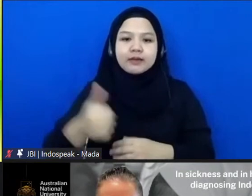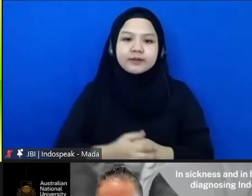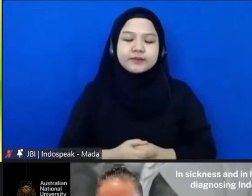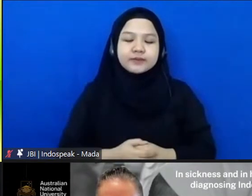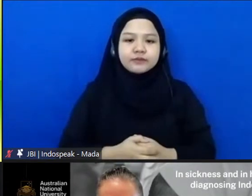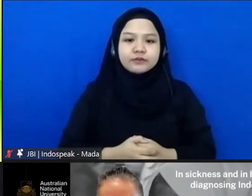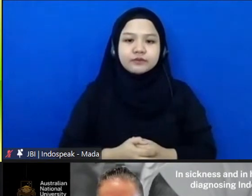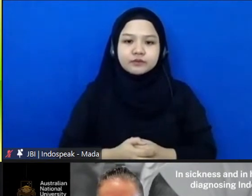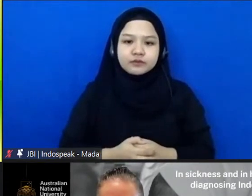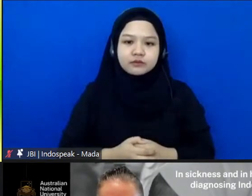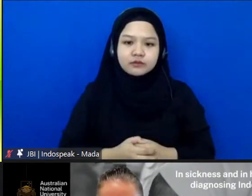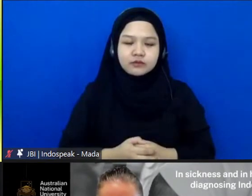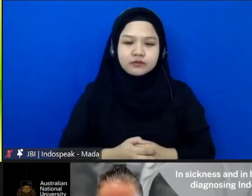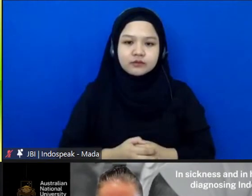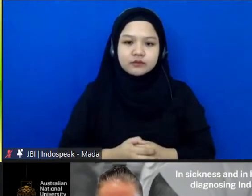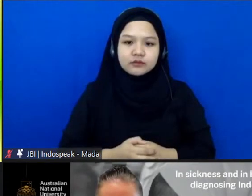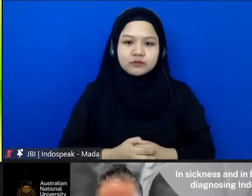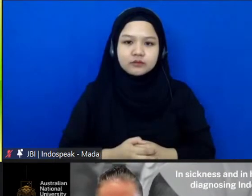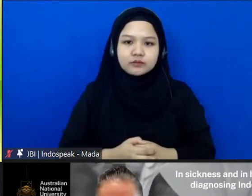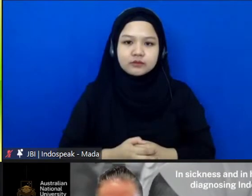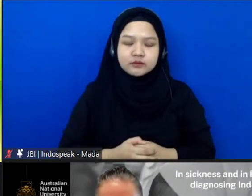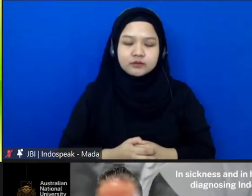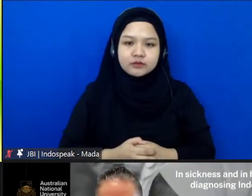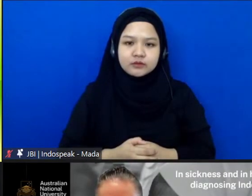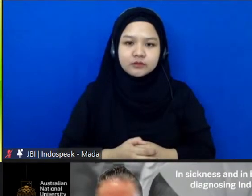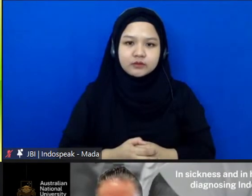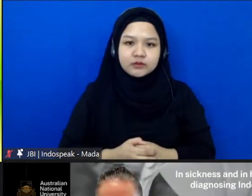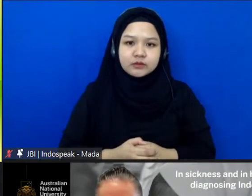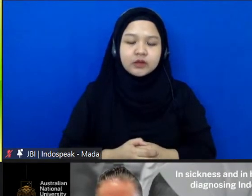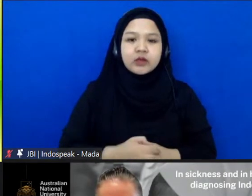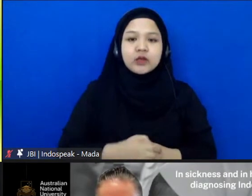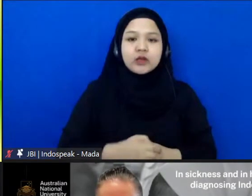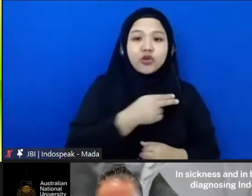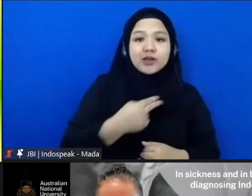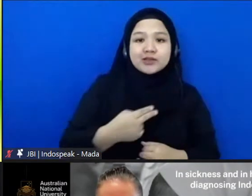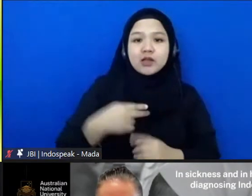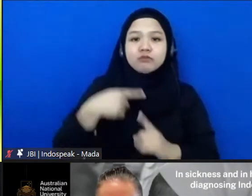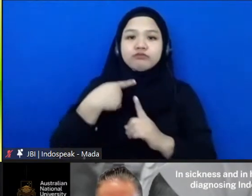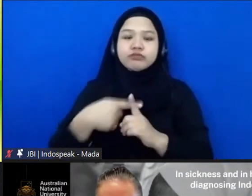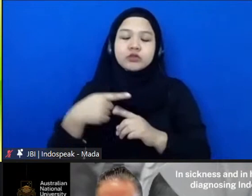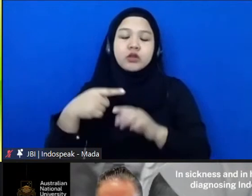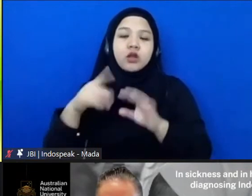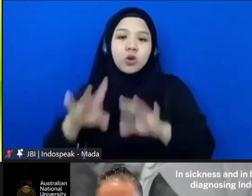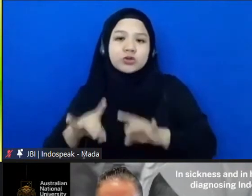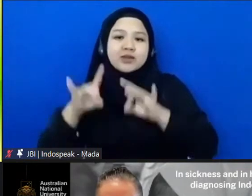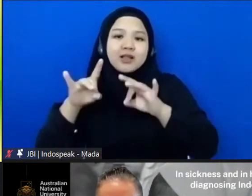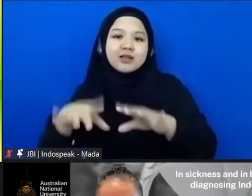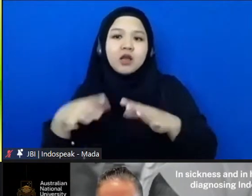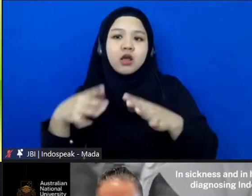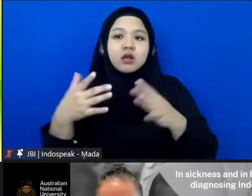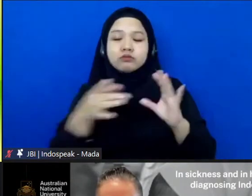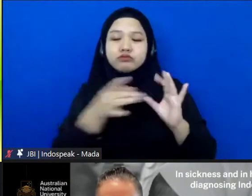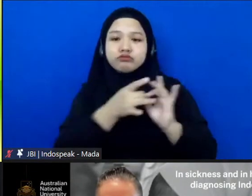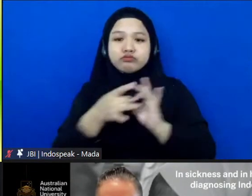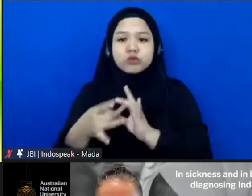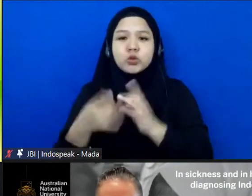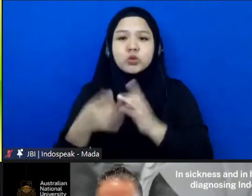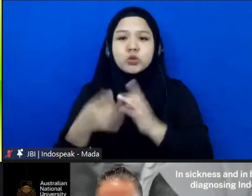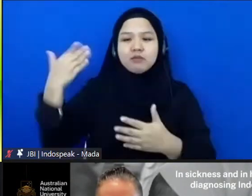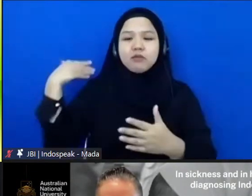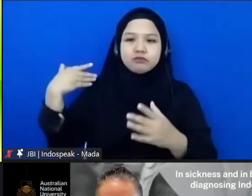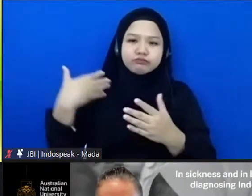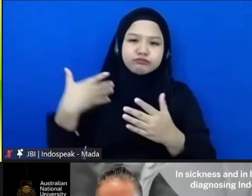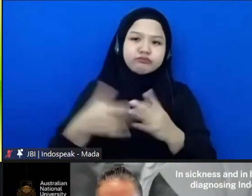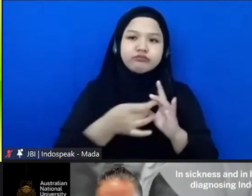established partnerships with Indonesian, Australian and international NGOs and UN agencies,